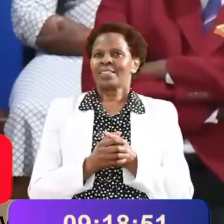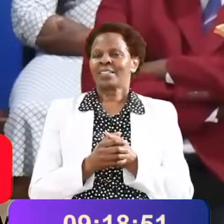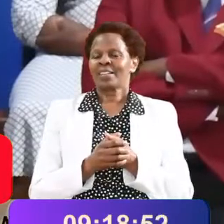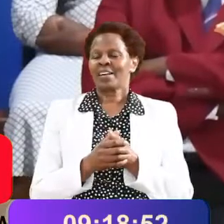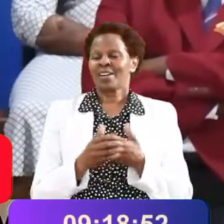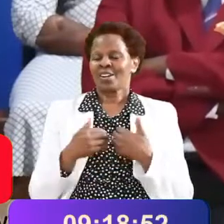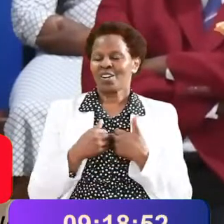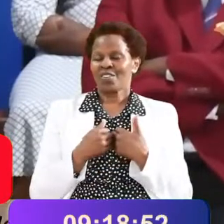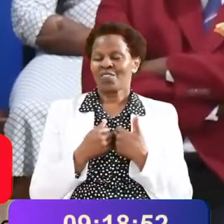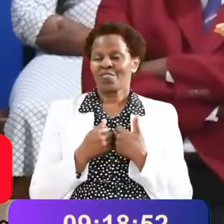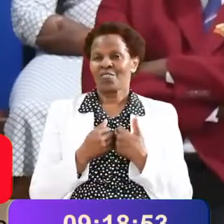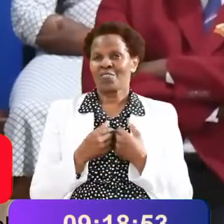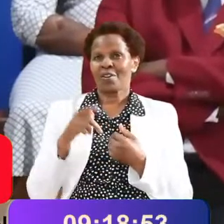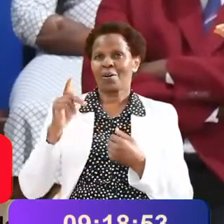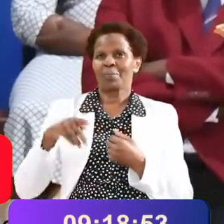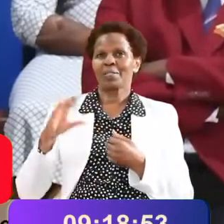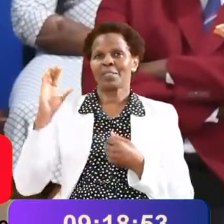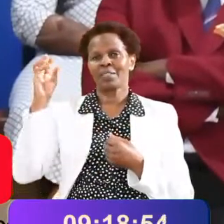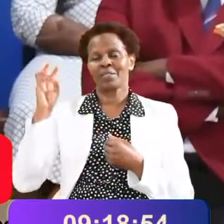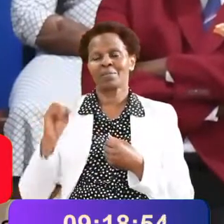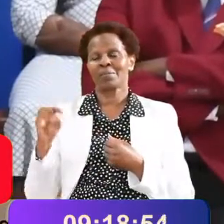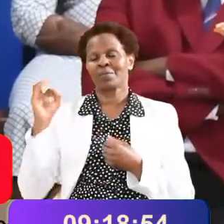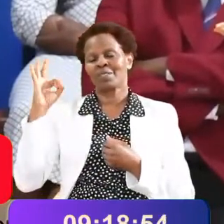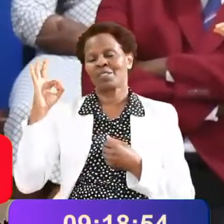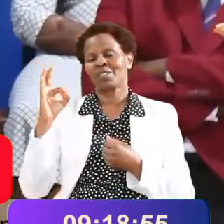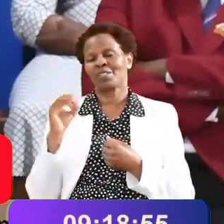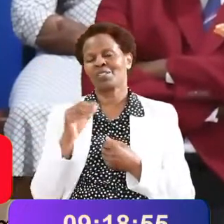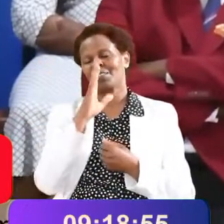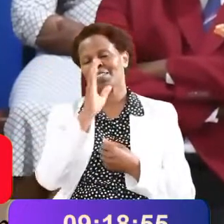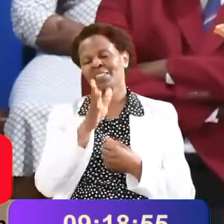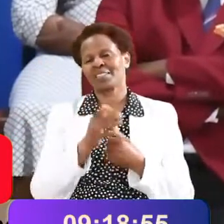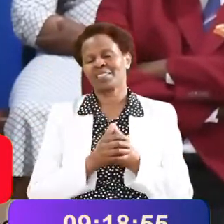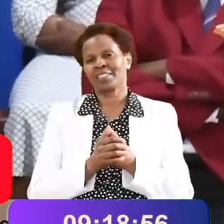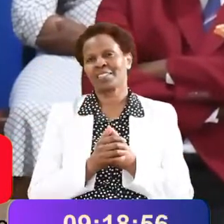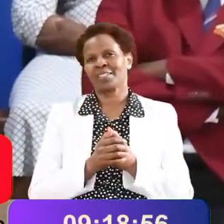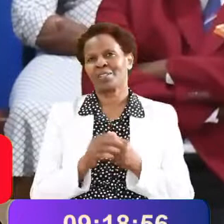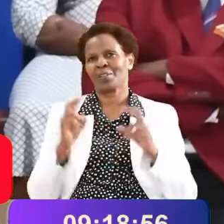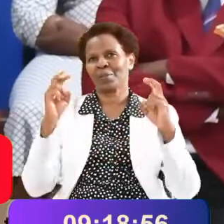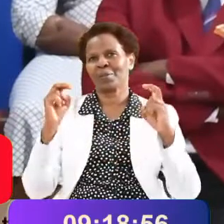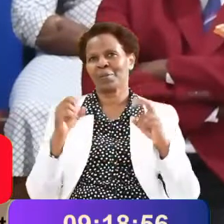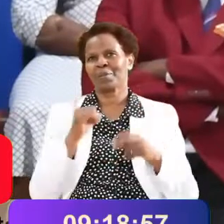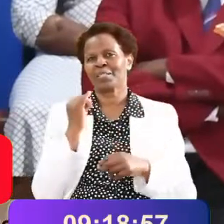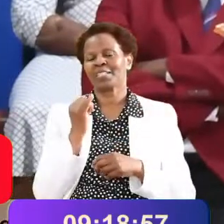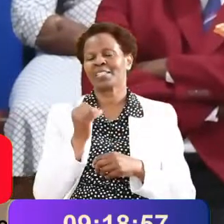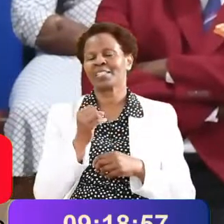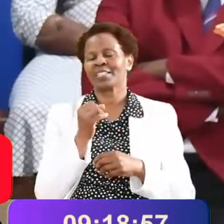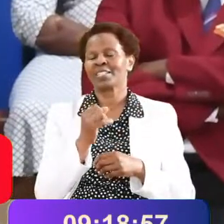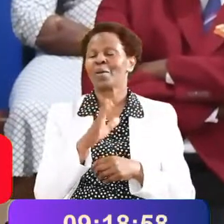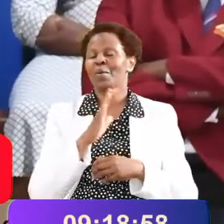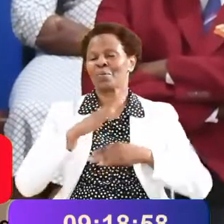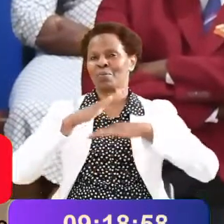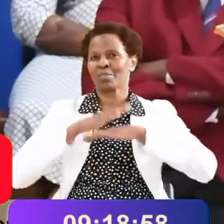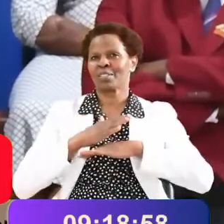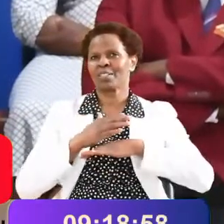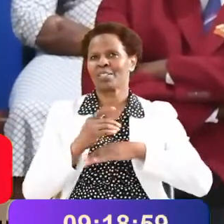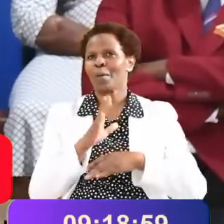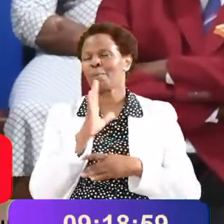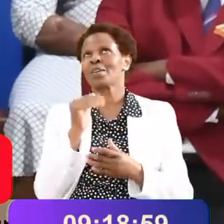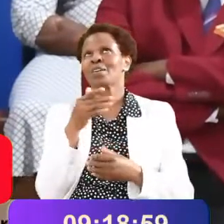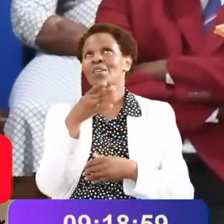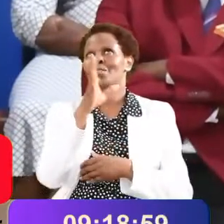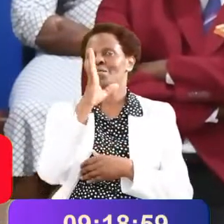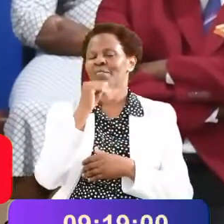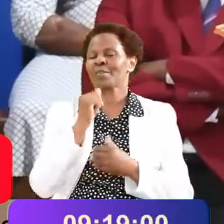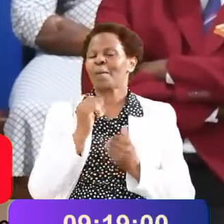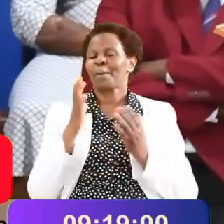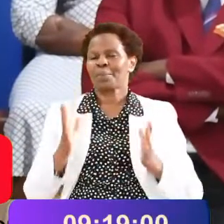Sunday, and the theme that has been given to us is Godliness and Contentment Builds Reconciliation